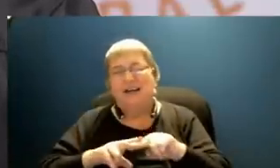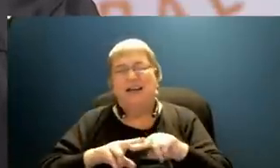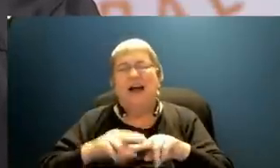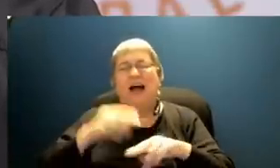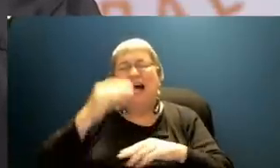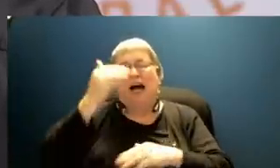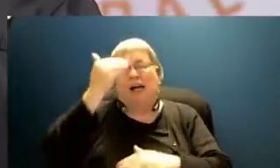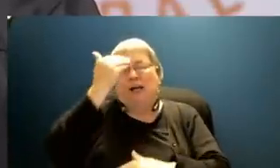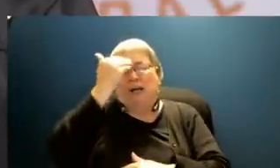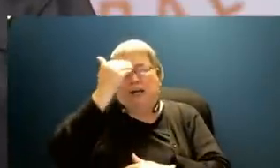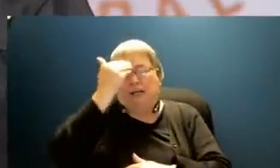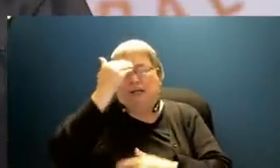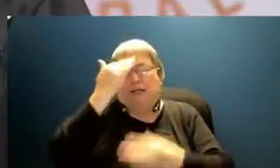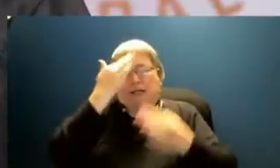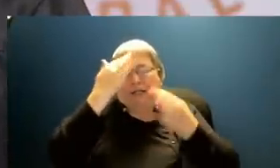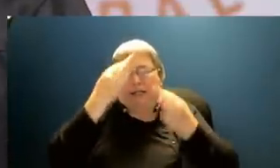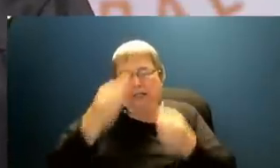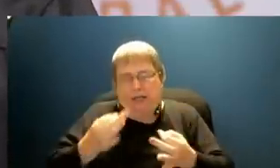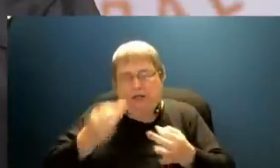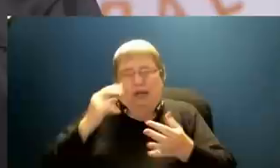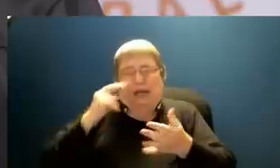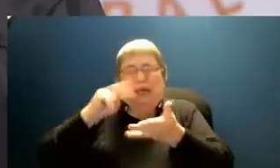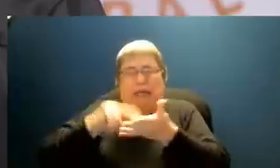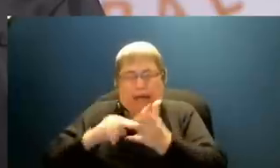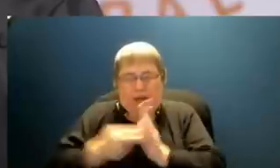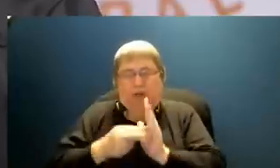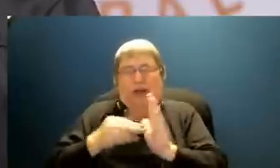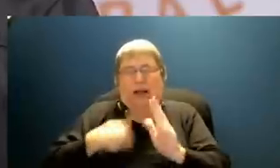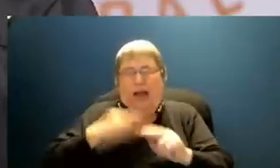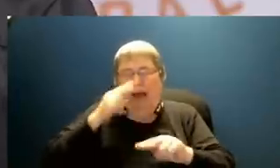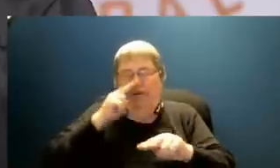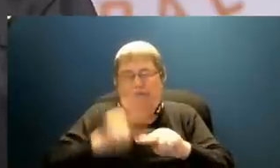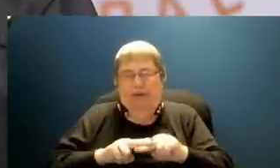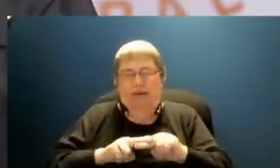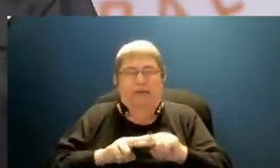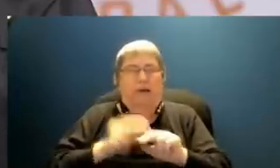decision made to lift up ourselves and everyone